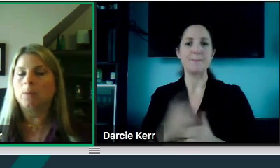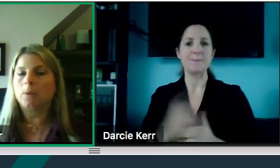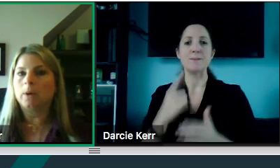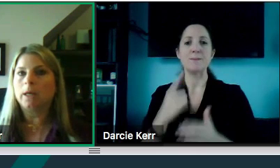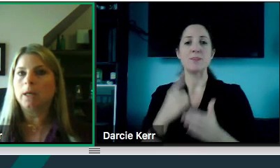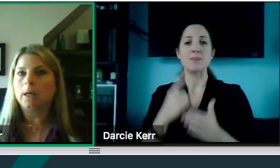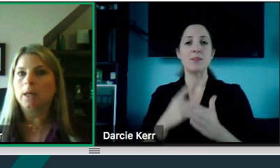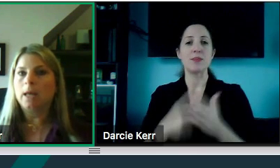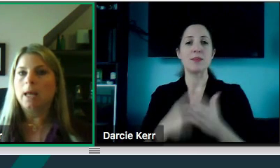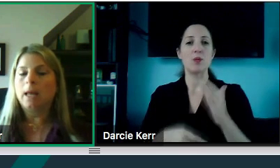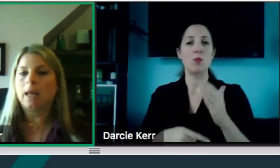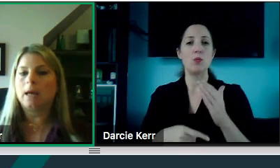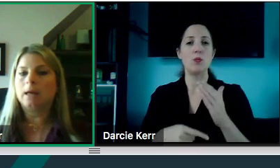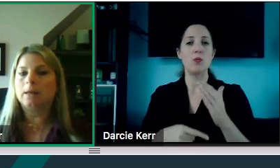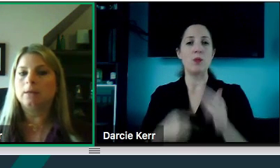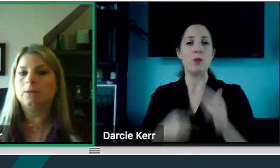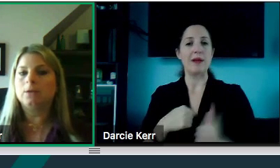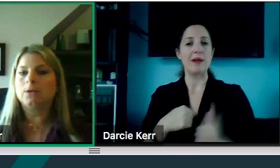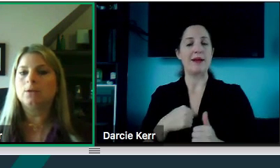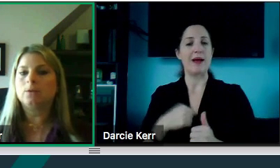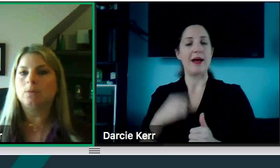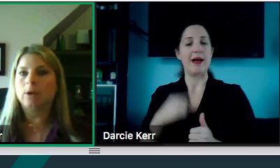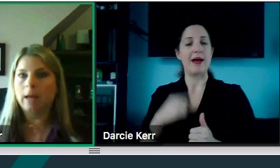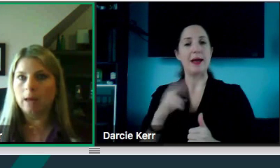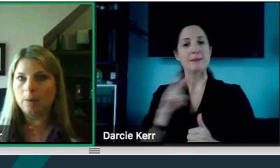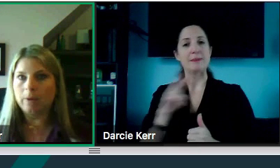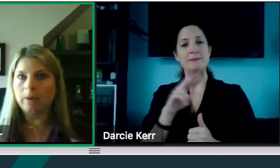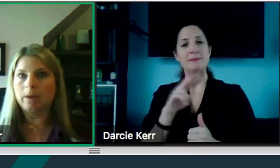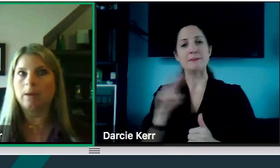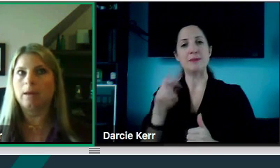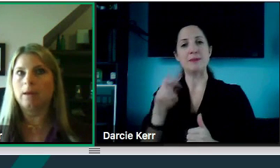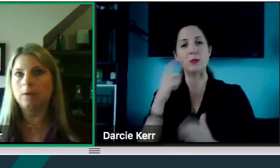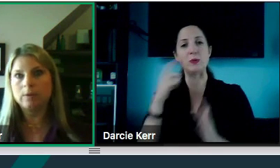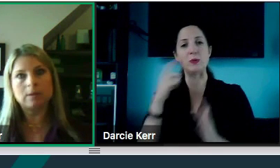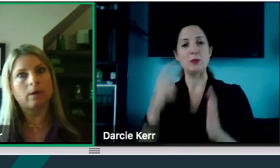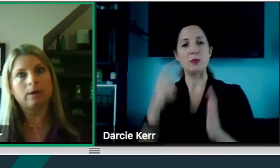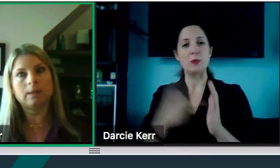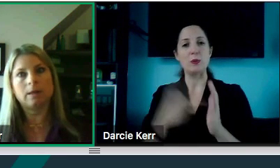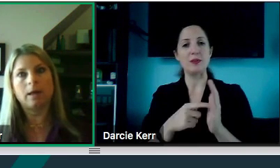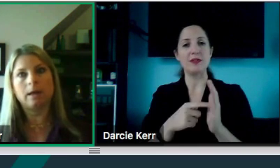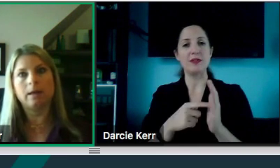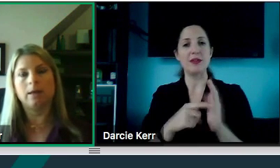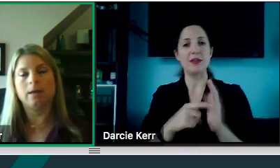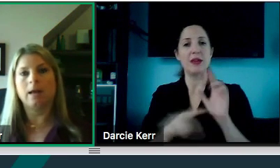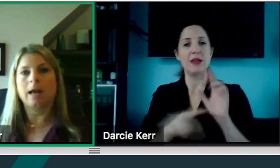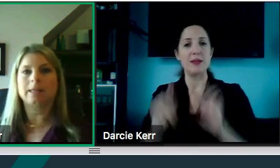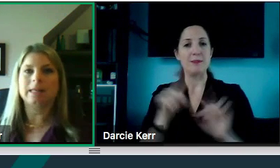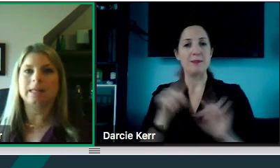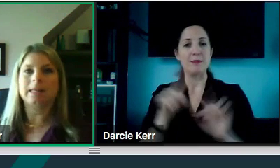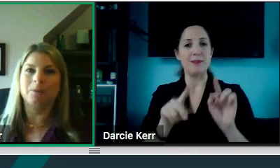to get up in the morning, and we're helping, as long as the client